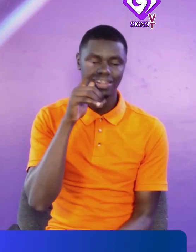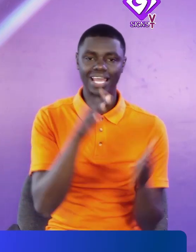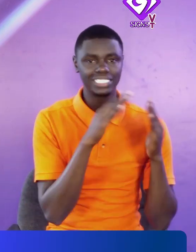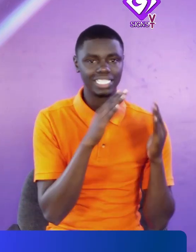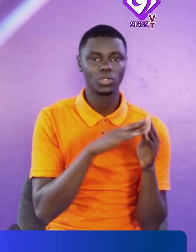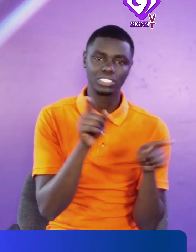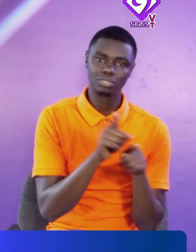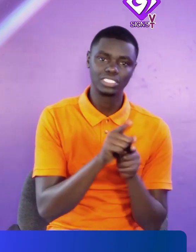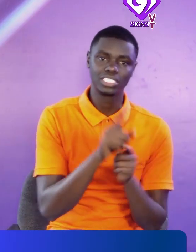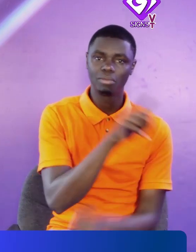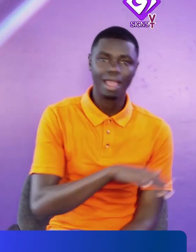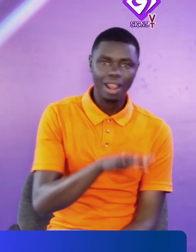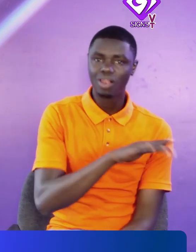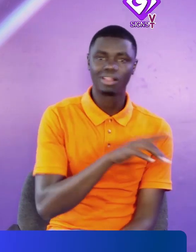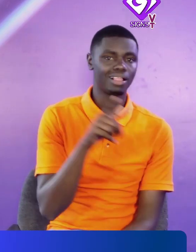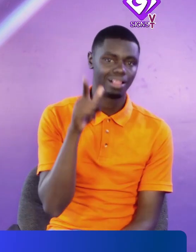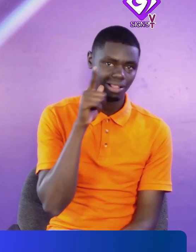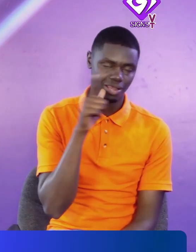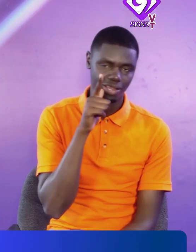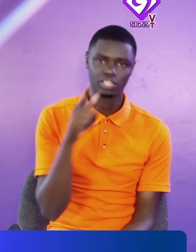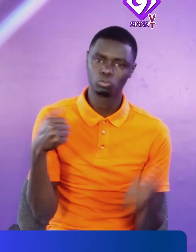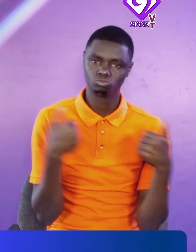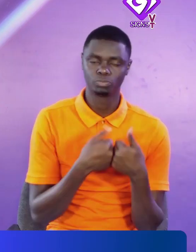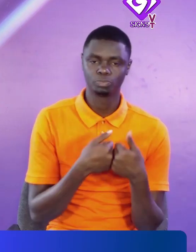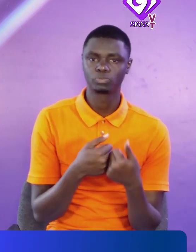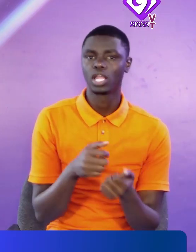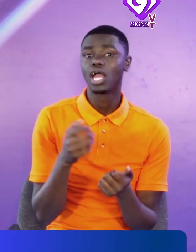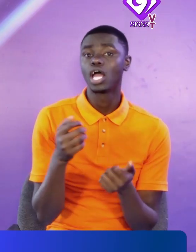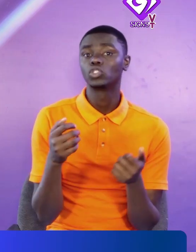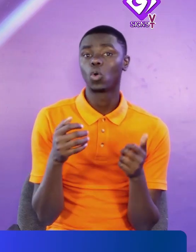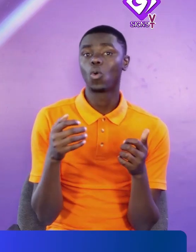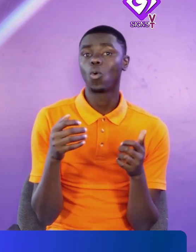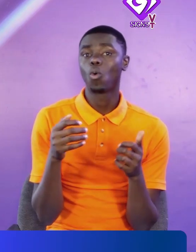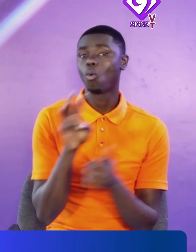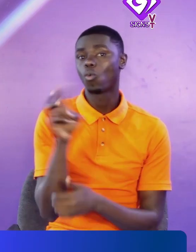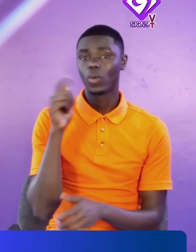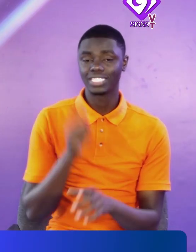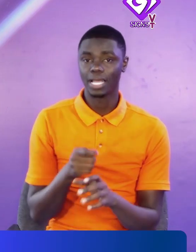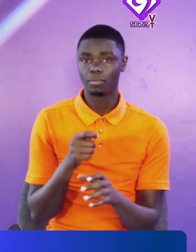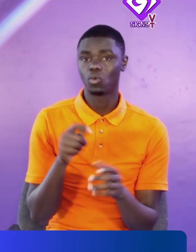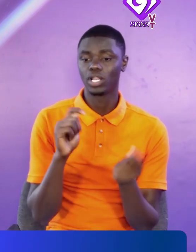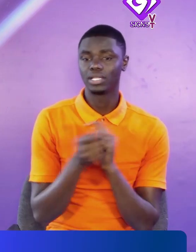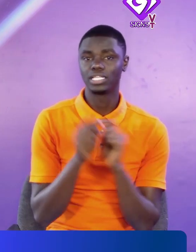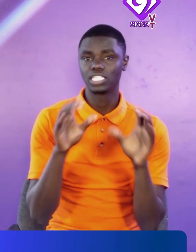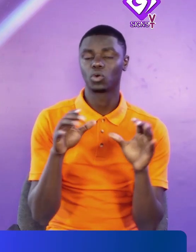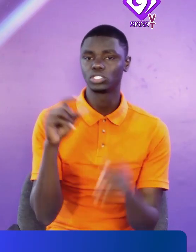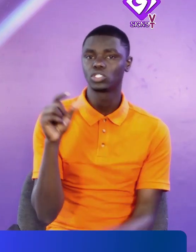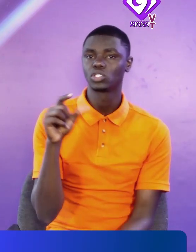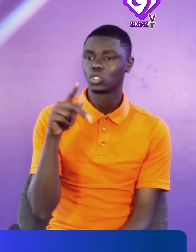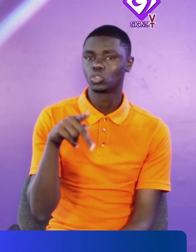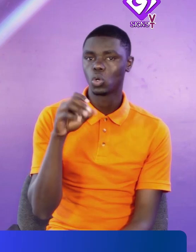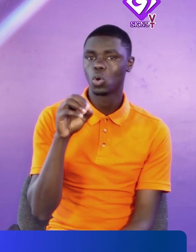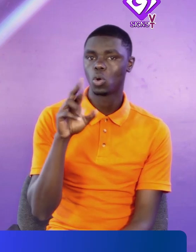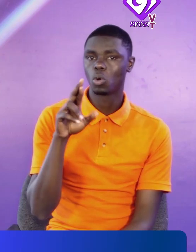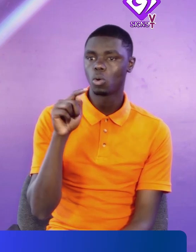Ham. West Ham wamebadilisha kochi juzi, wamefuta Graham Potter na instead wakaleta Nuno